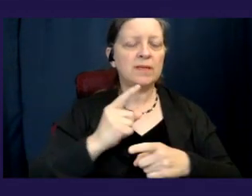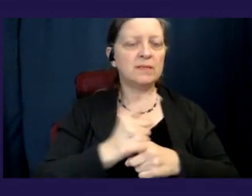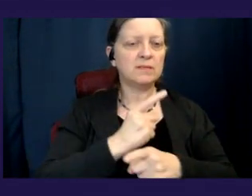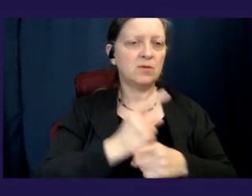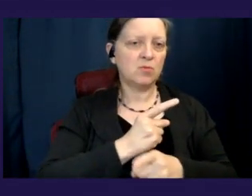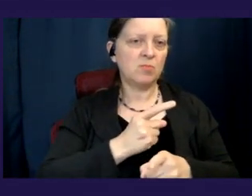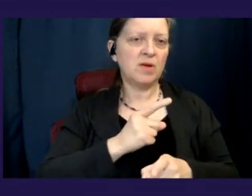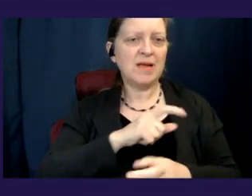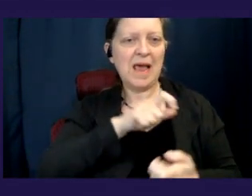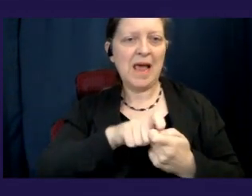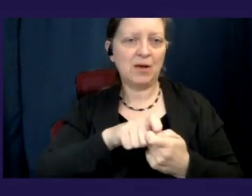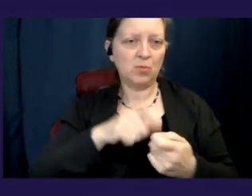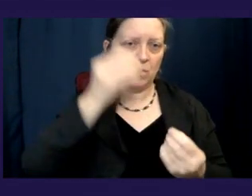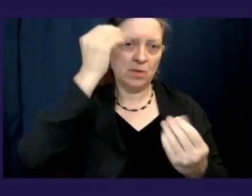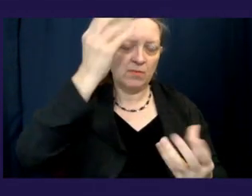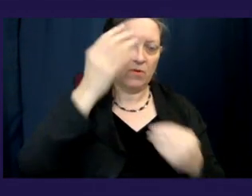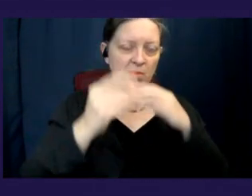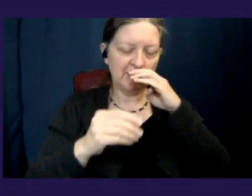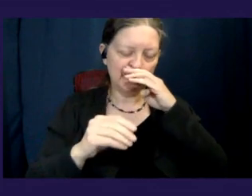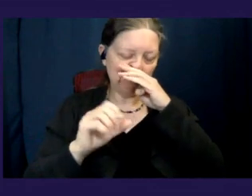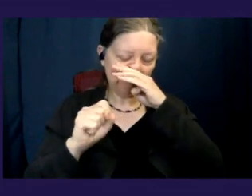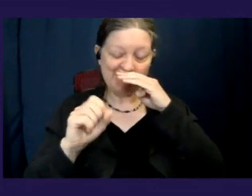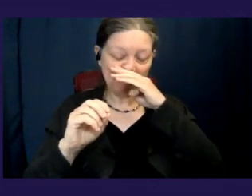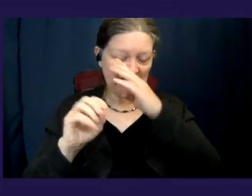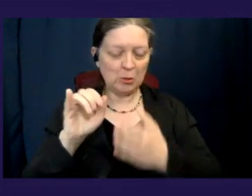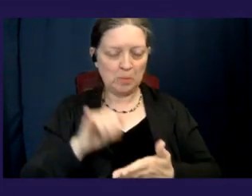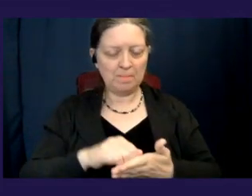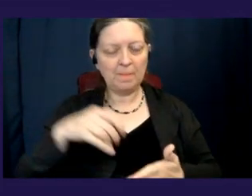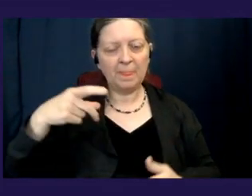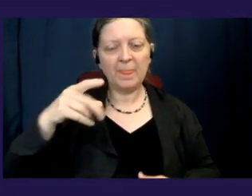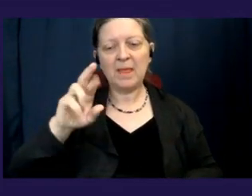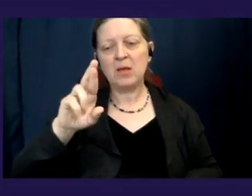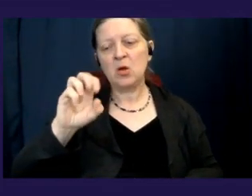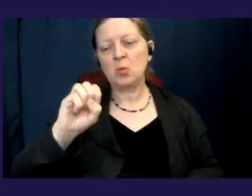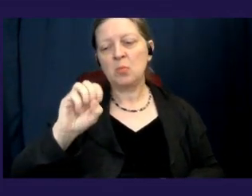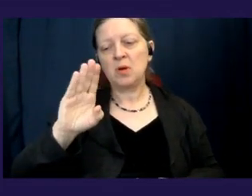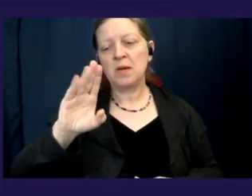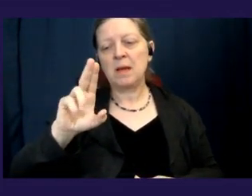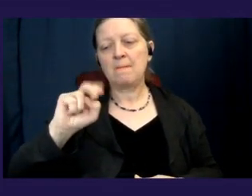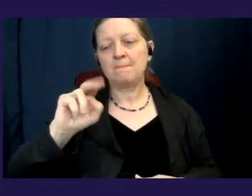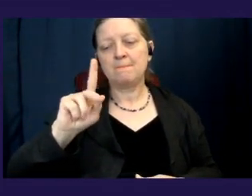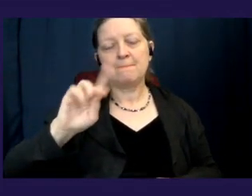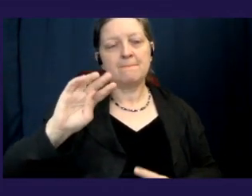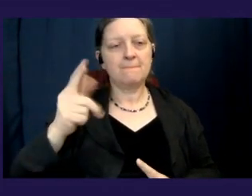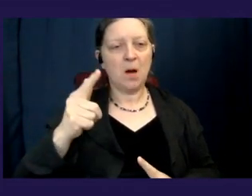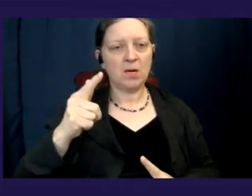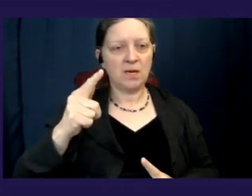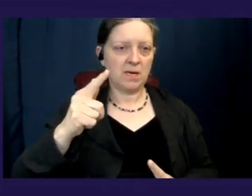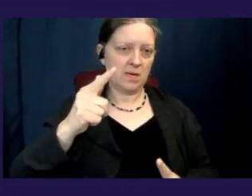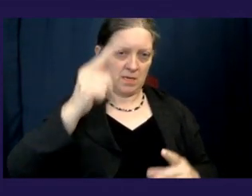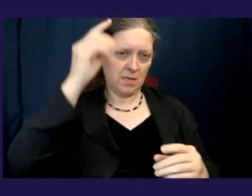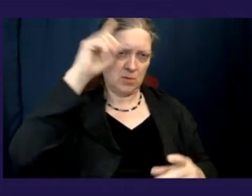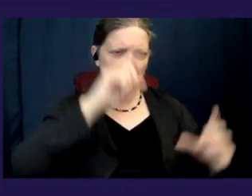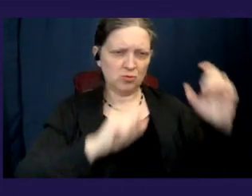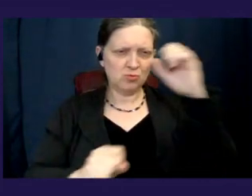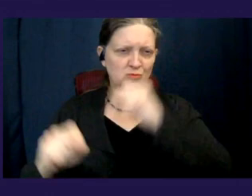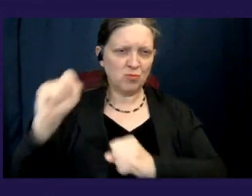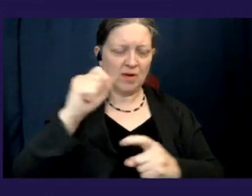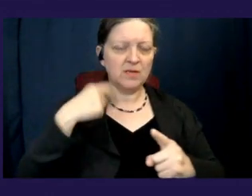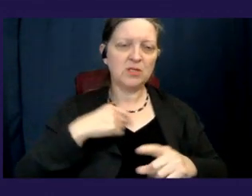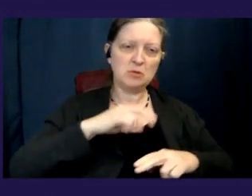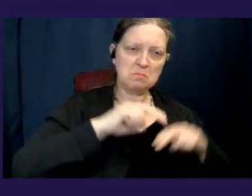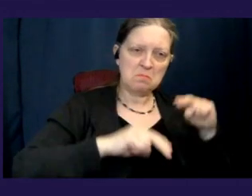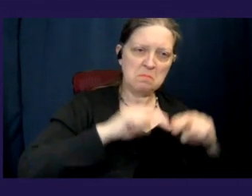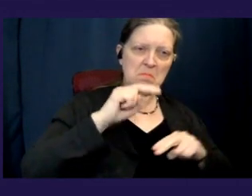a pre-bunking strategy to get information out in advance, or at least get it crafted in advance as we learn what to expect with some emergent events.